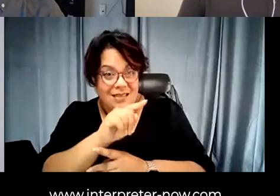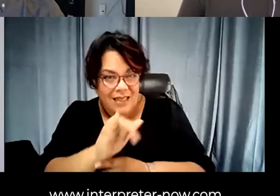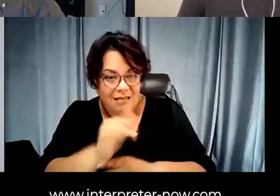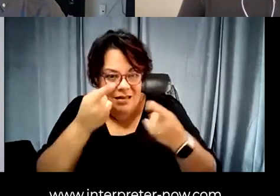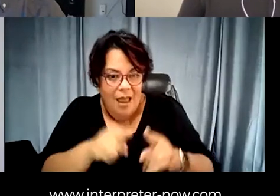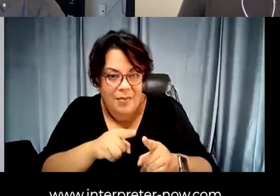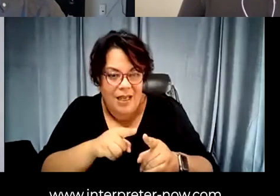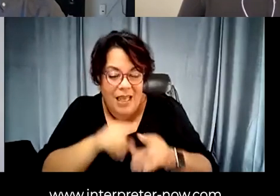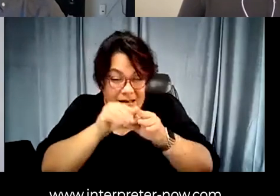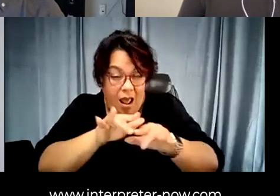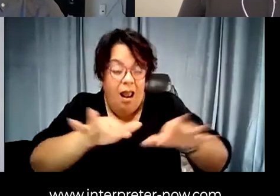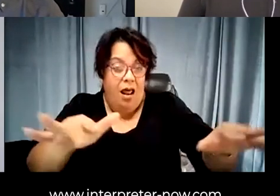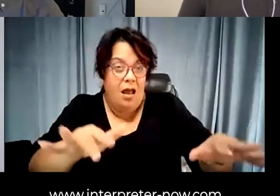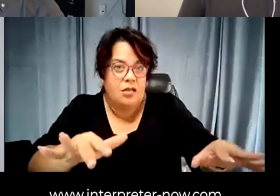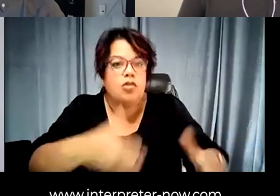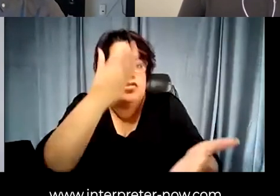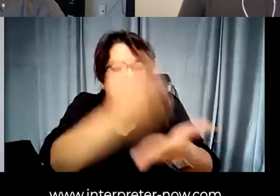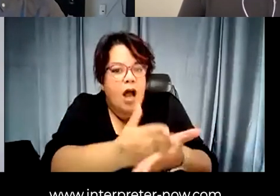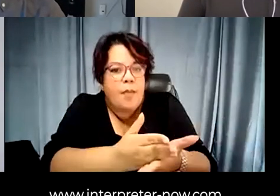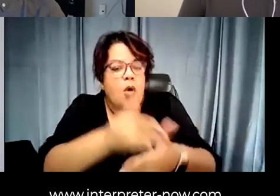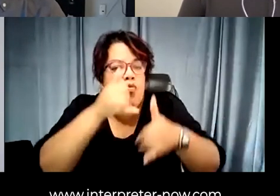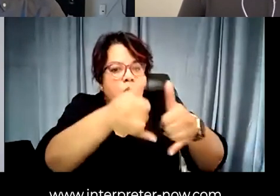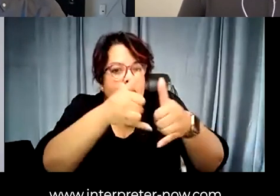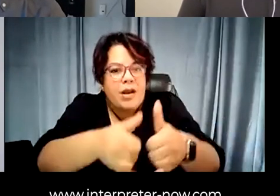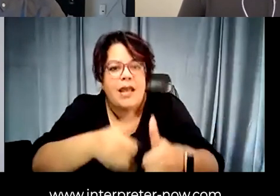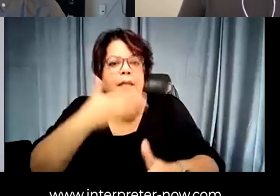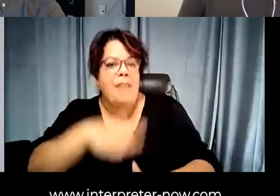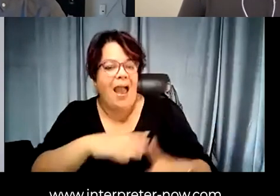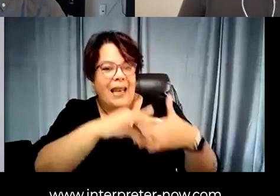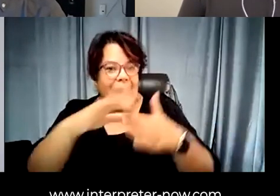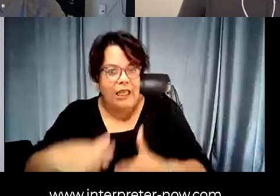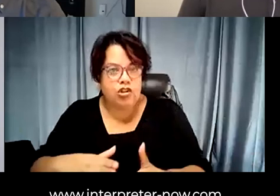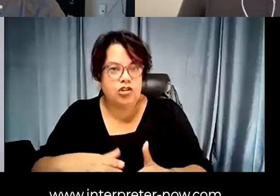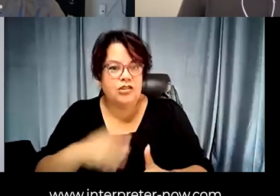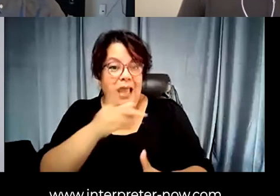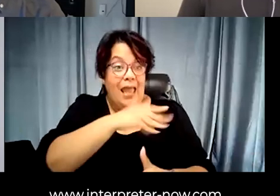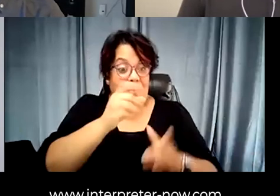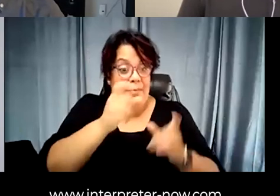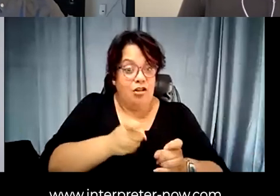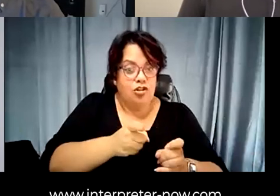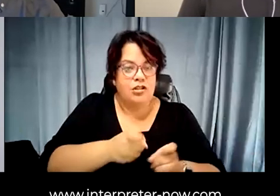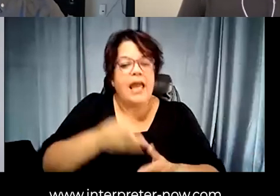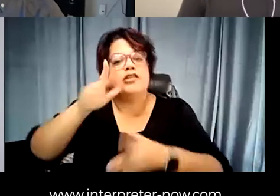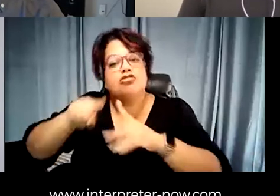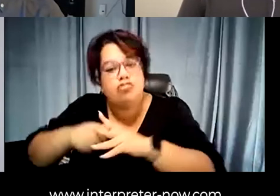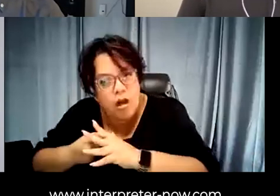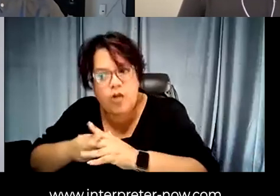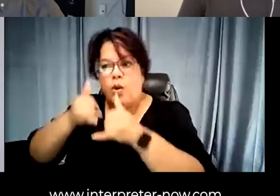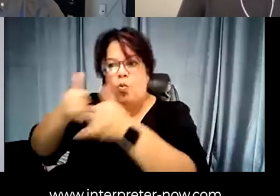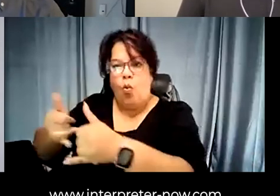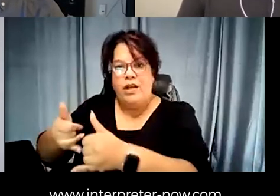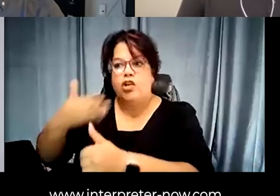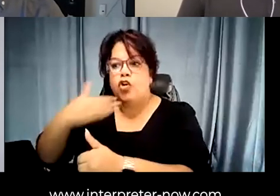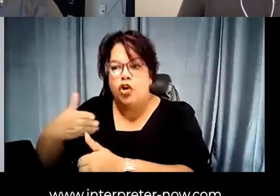So stop rewarding bad leaders and managers and stop rewarding your good people with more work. There is a limit to that. And